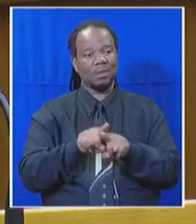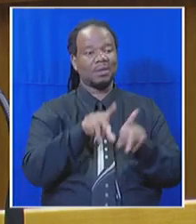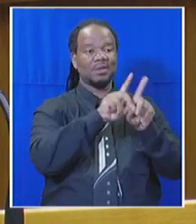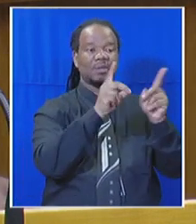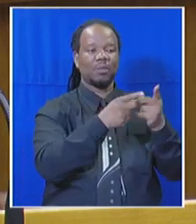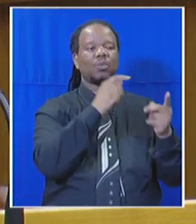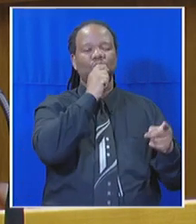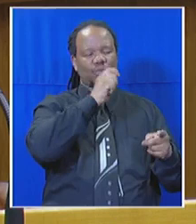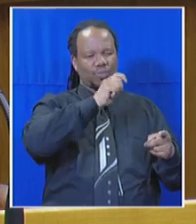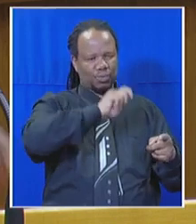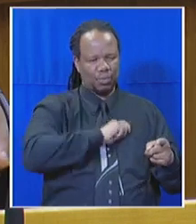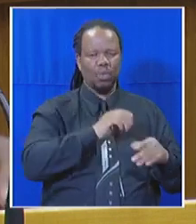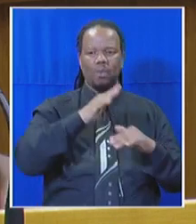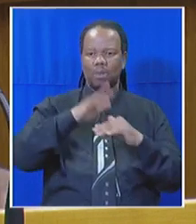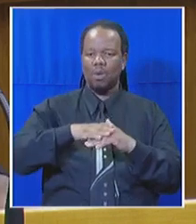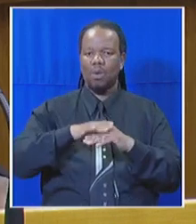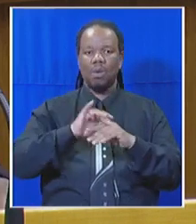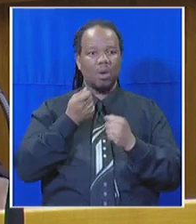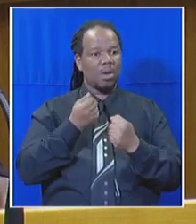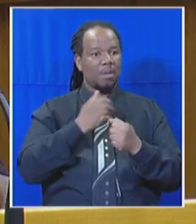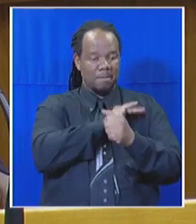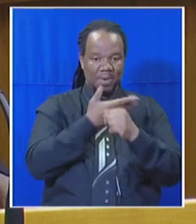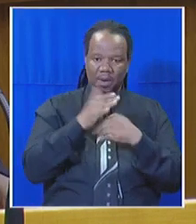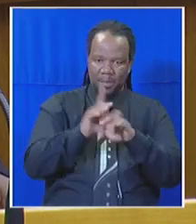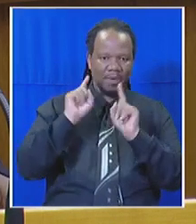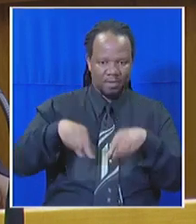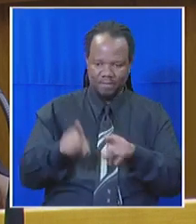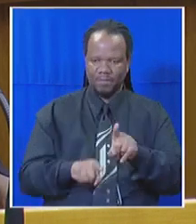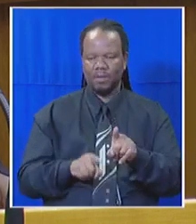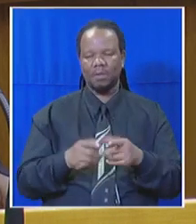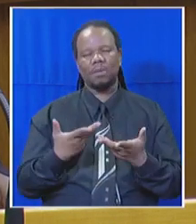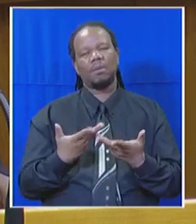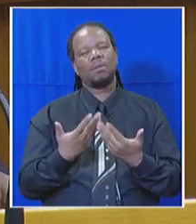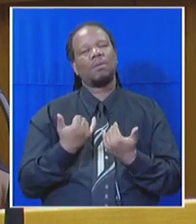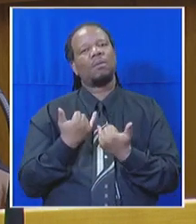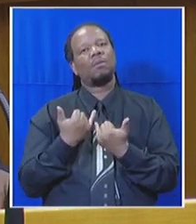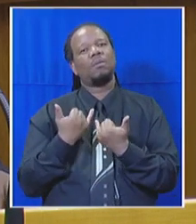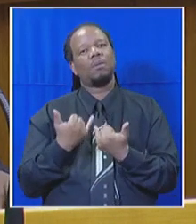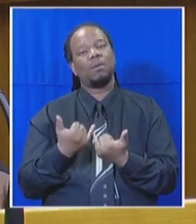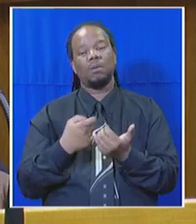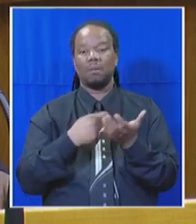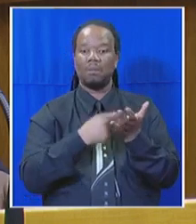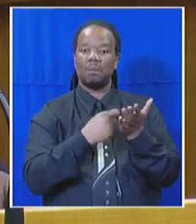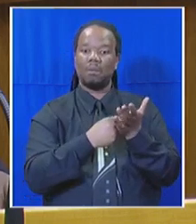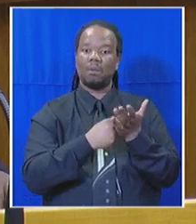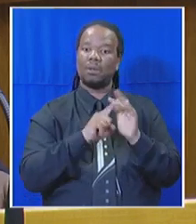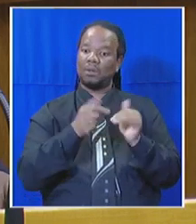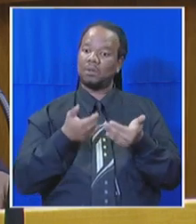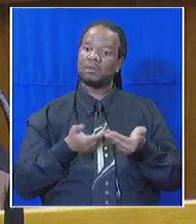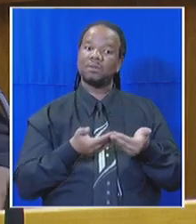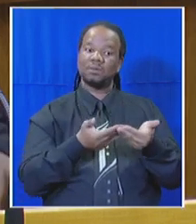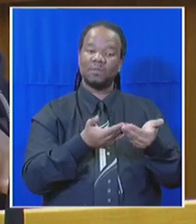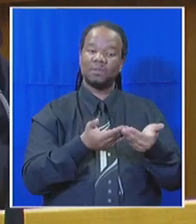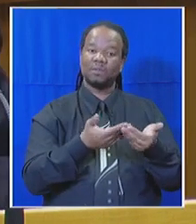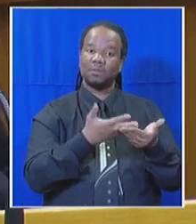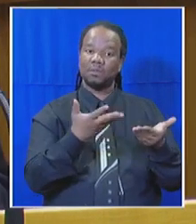Labor in executing its mandate. When you look at the results of the overview of service delivery performance of the labor contained in